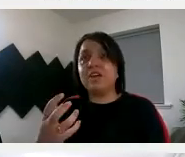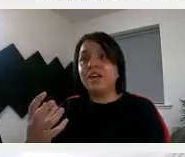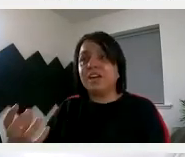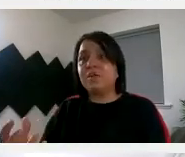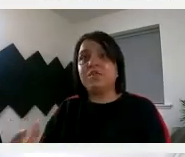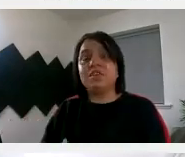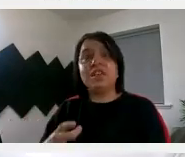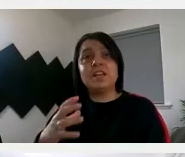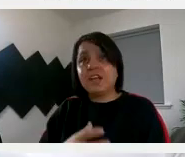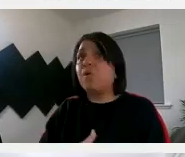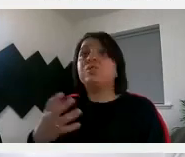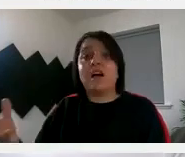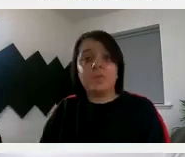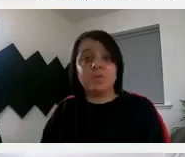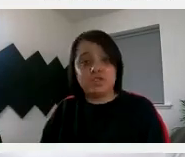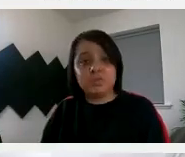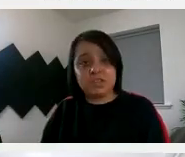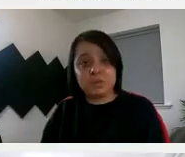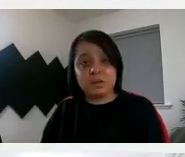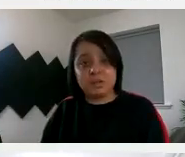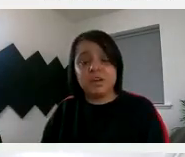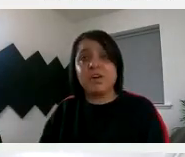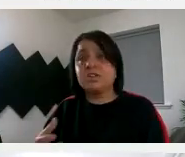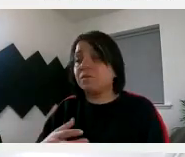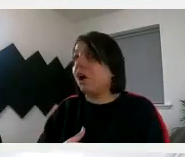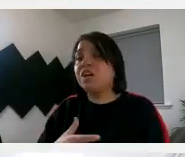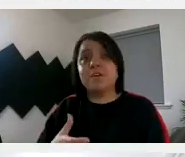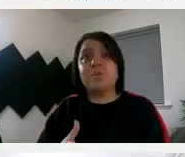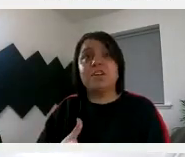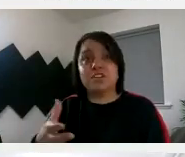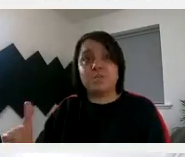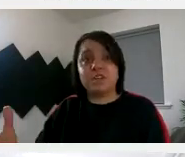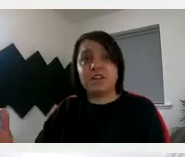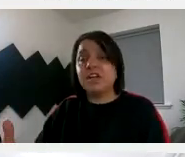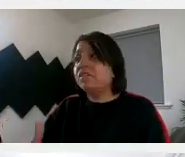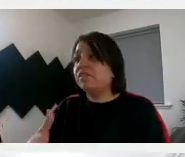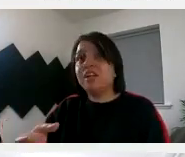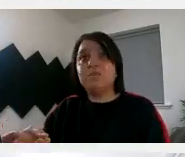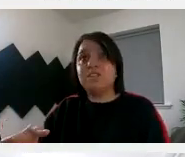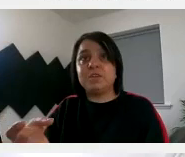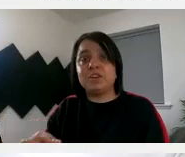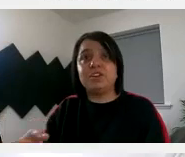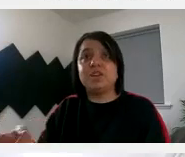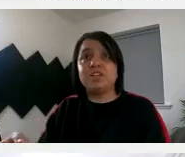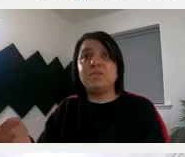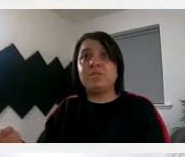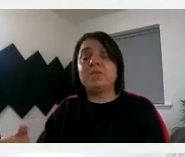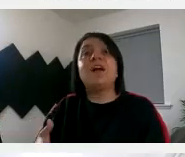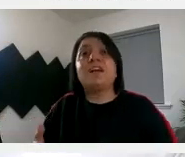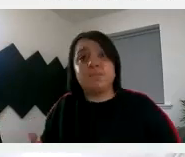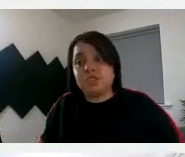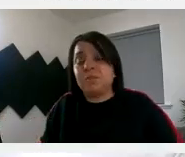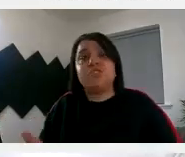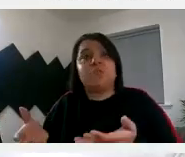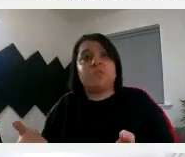extra languages that also helps with jobs as well. And so I can become an interpreter for anybody that speaks Urdu, Hindi, Meepuri, and